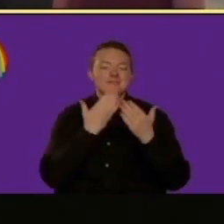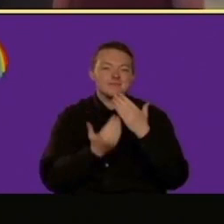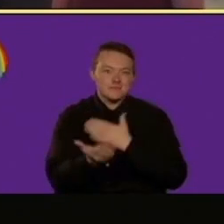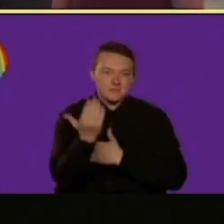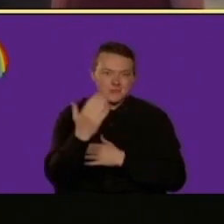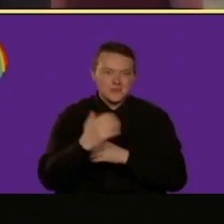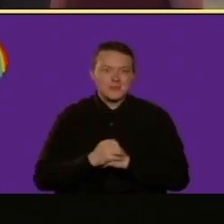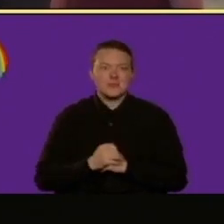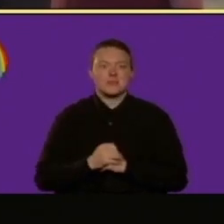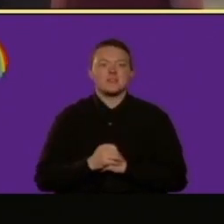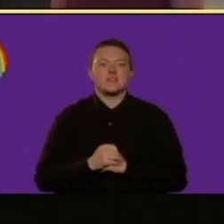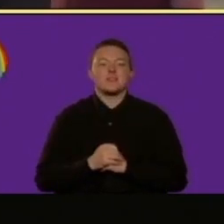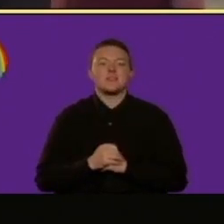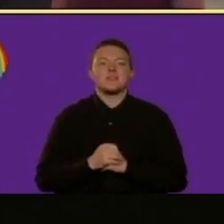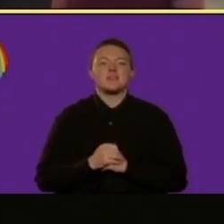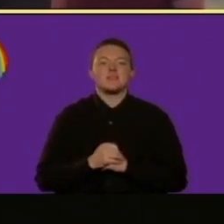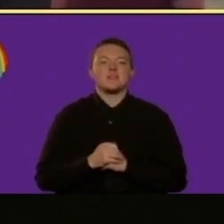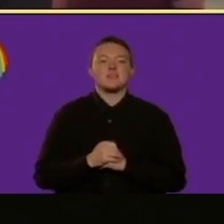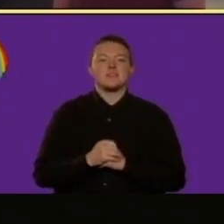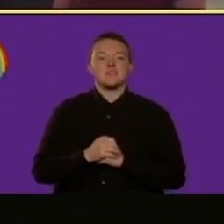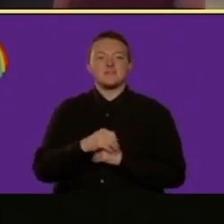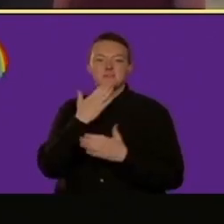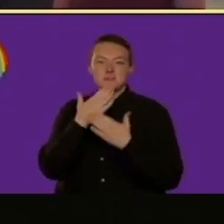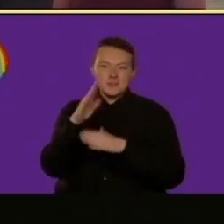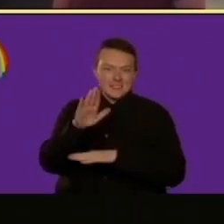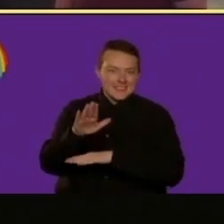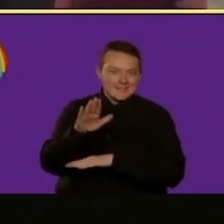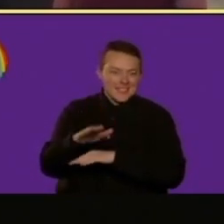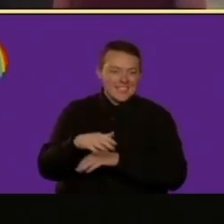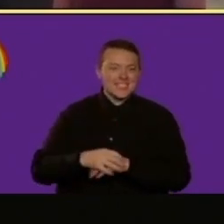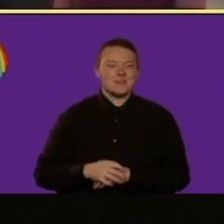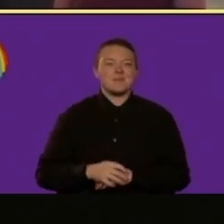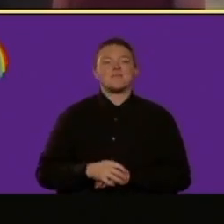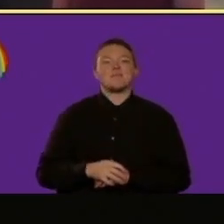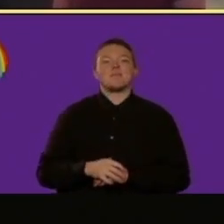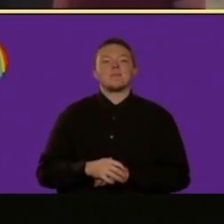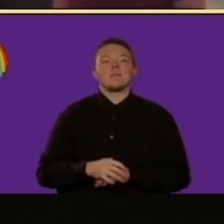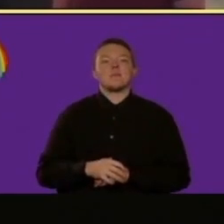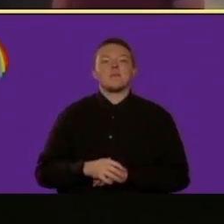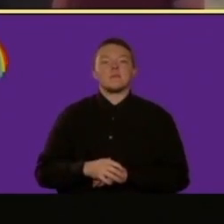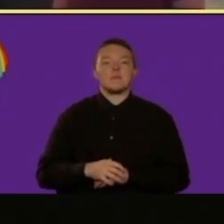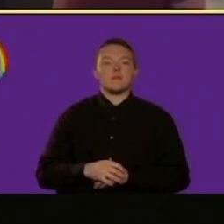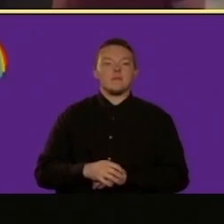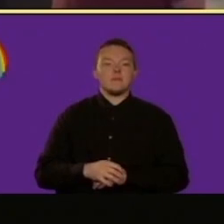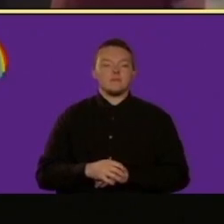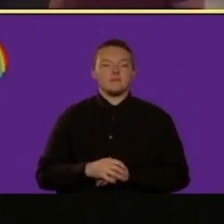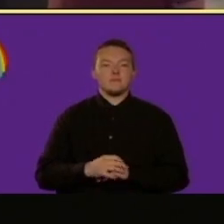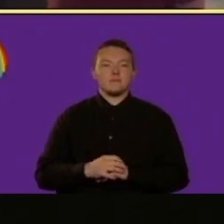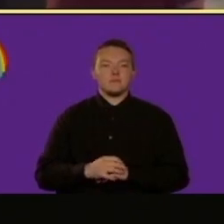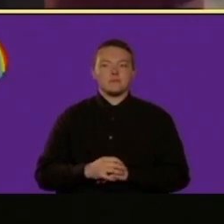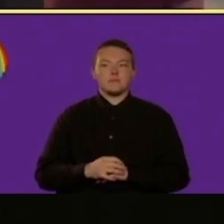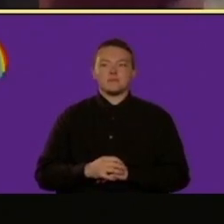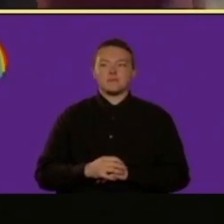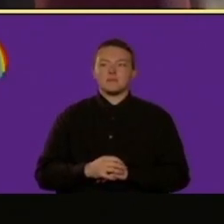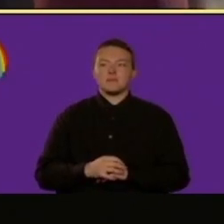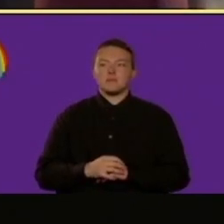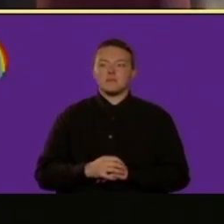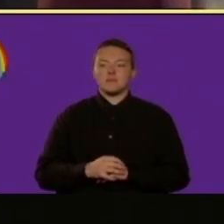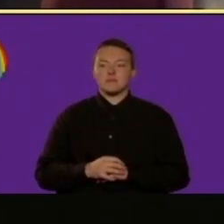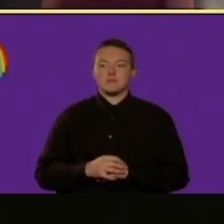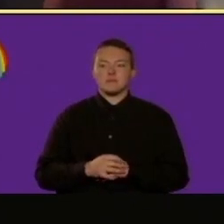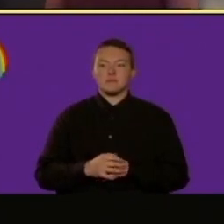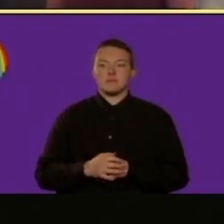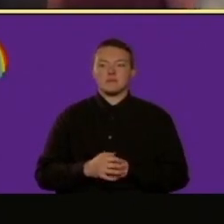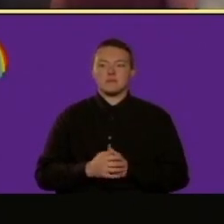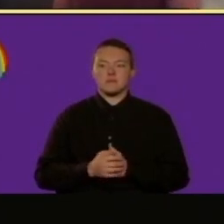multilingual or bilingual children in New York. The involved number of people is huge. You can see here